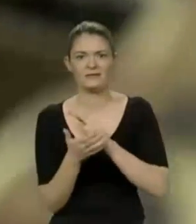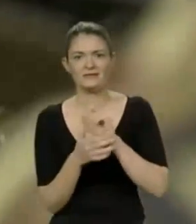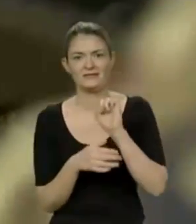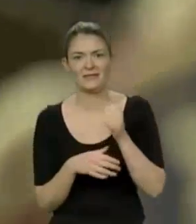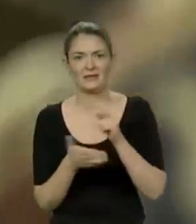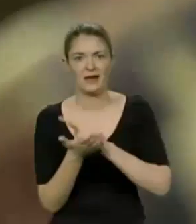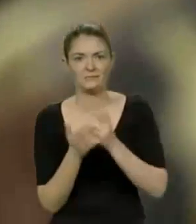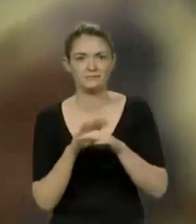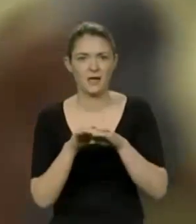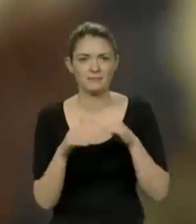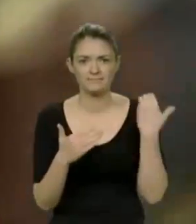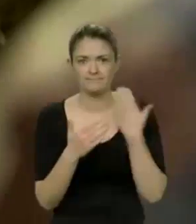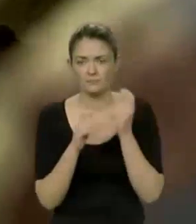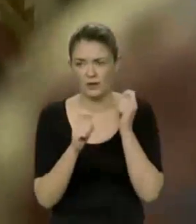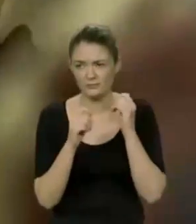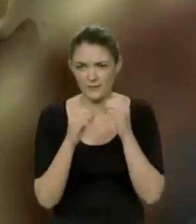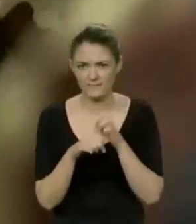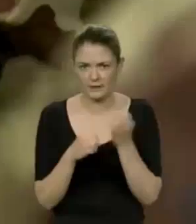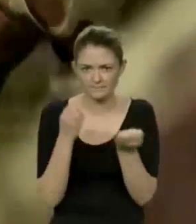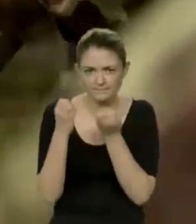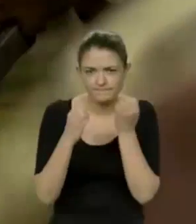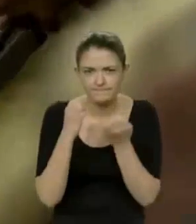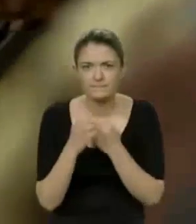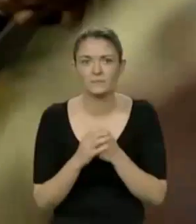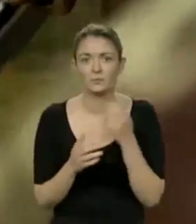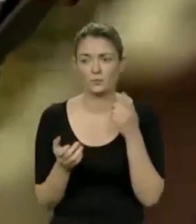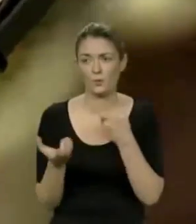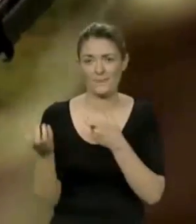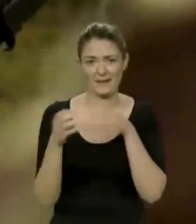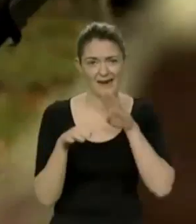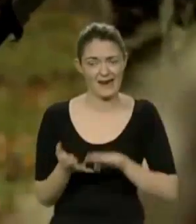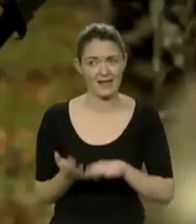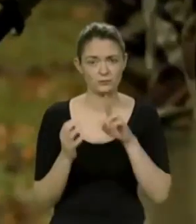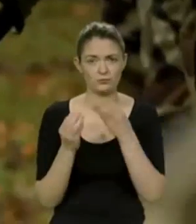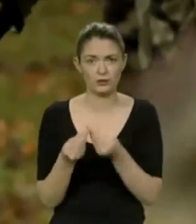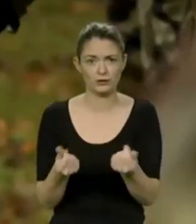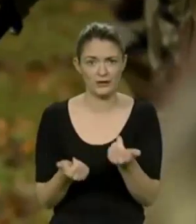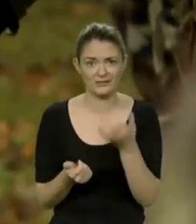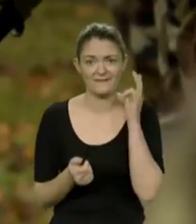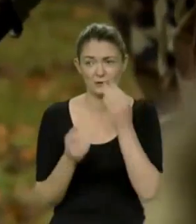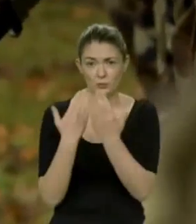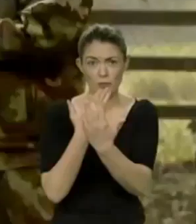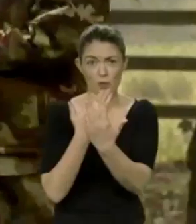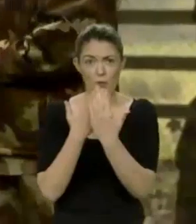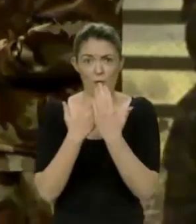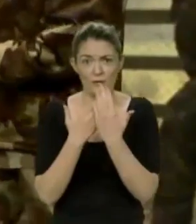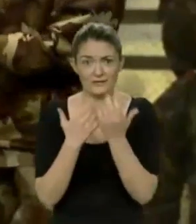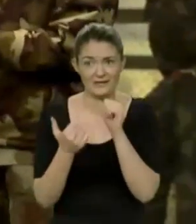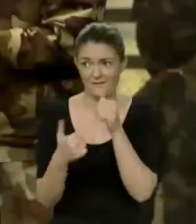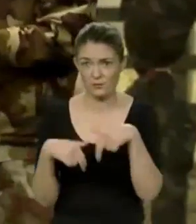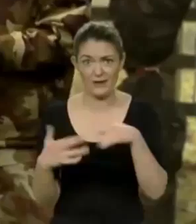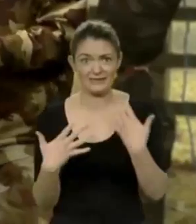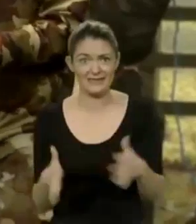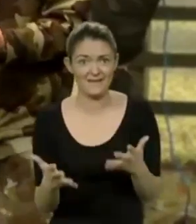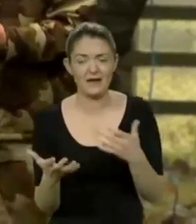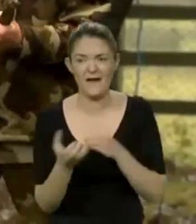all eventualities. The weapon is used as a last resort. When you're in too close or when you haven't got any rounds left, you fucking launch at them